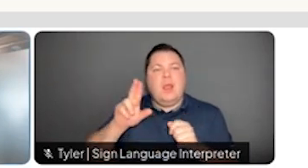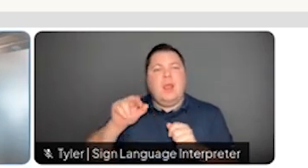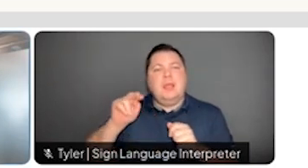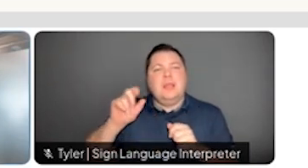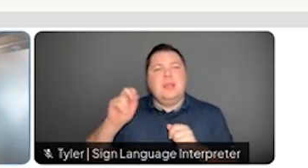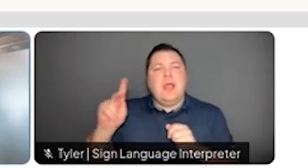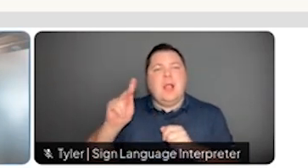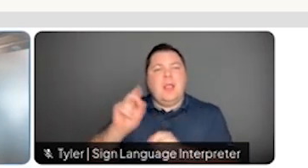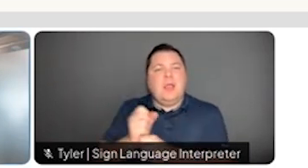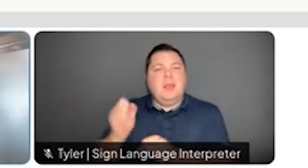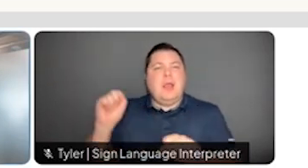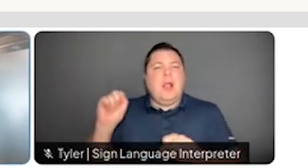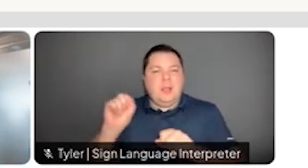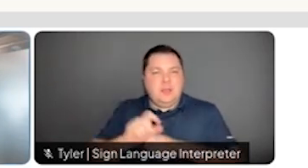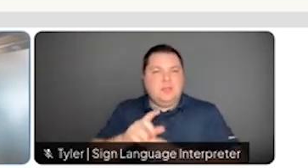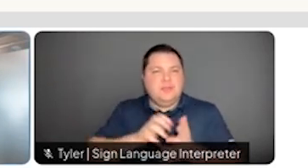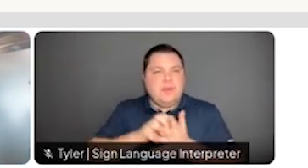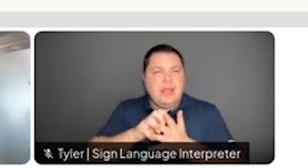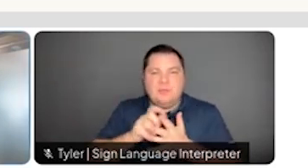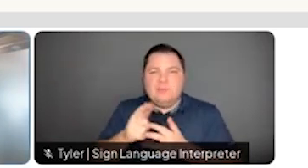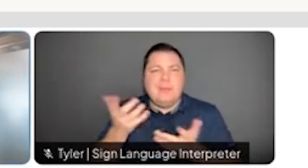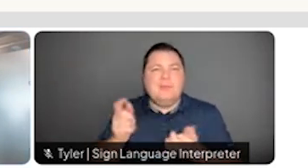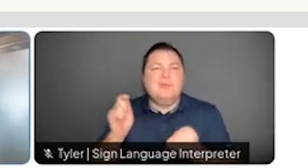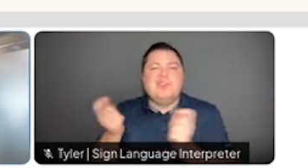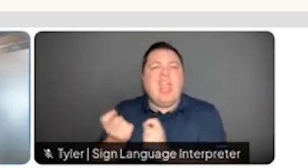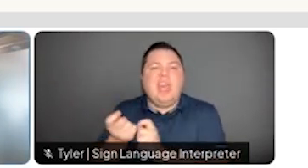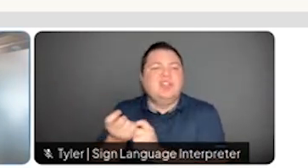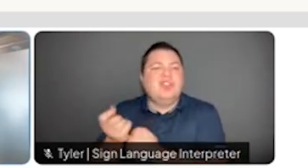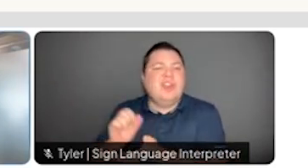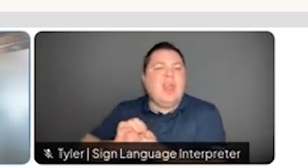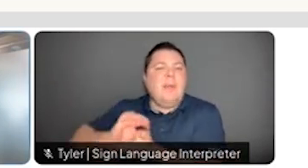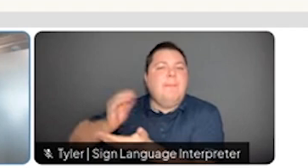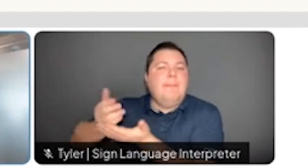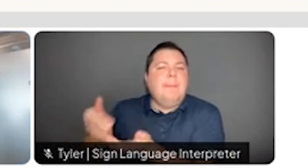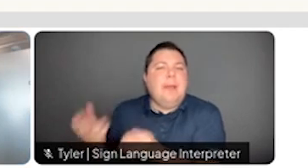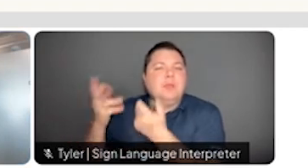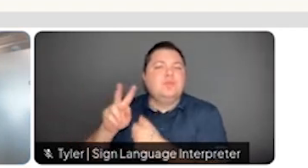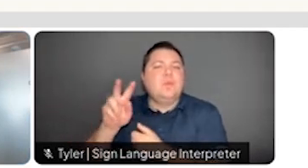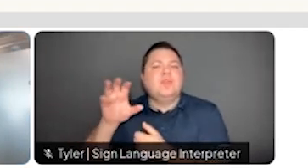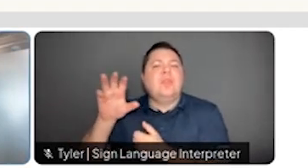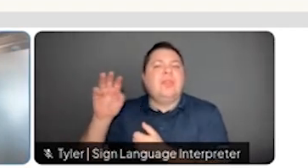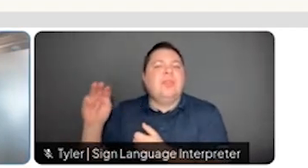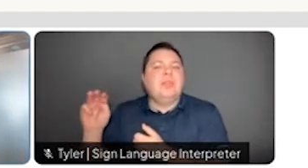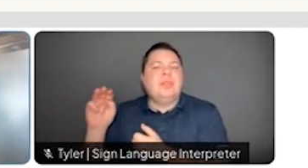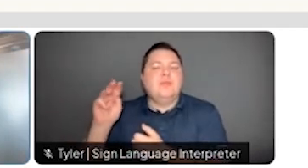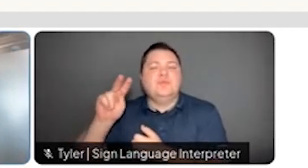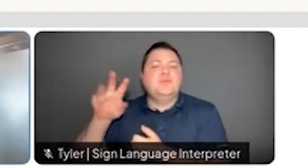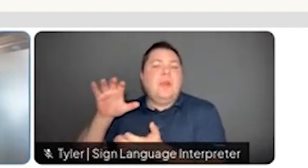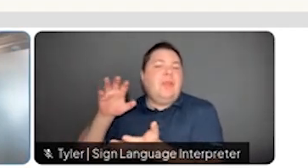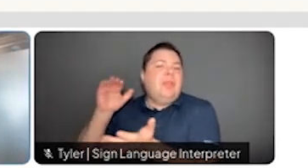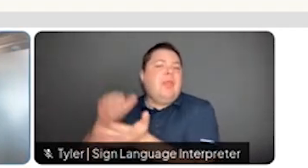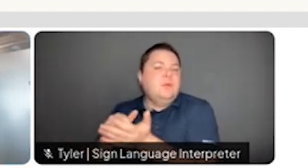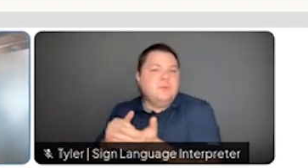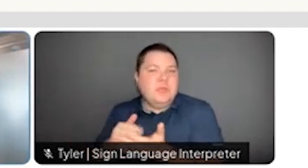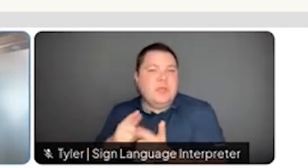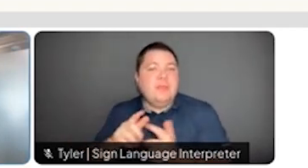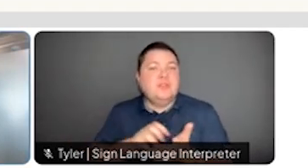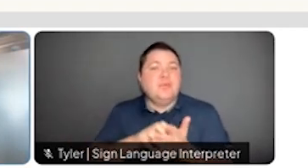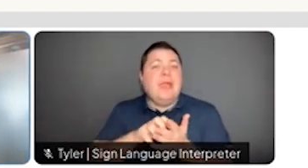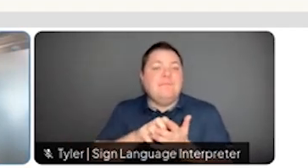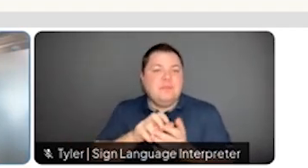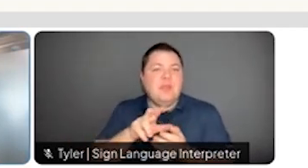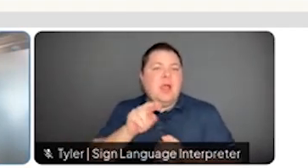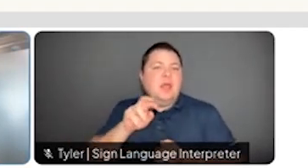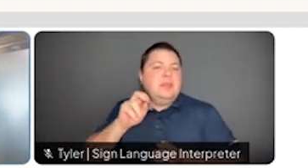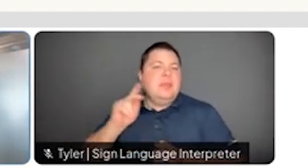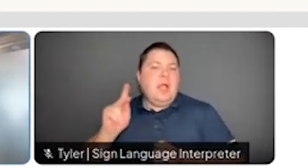And let's say you change the amount of invested capital to return to $200,000. At which point the draft gets unlocked and you can